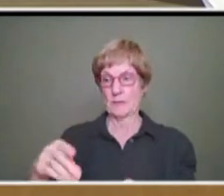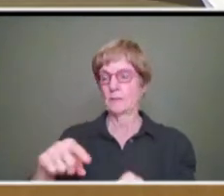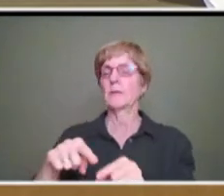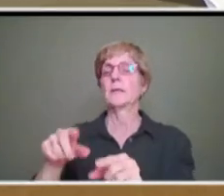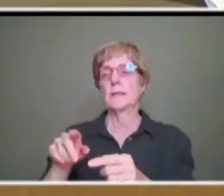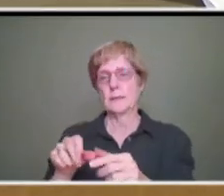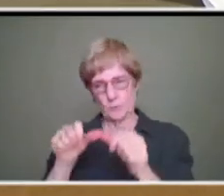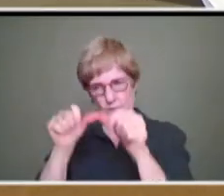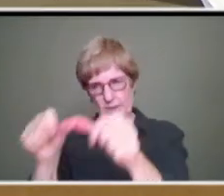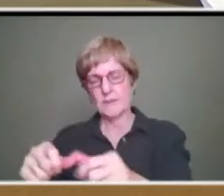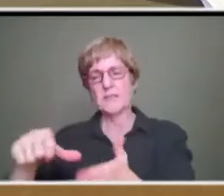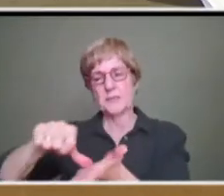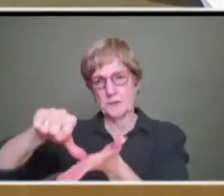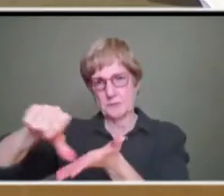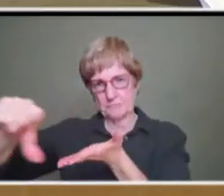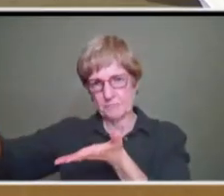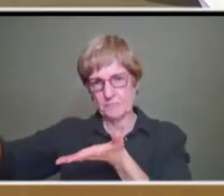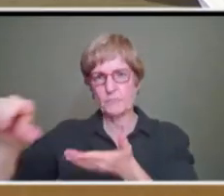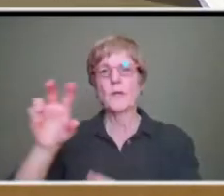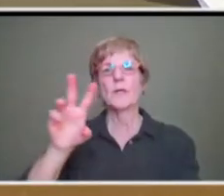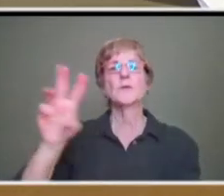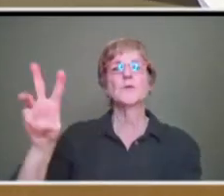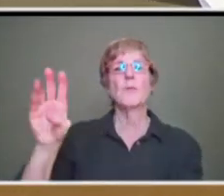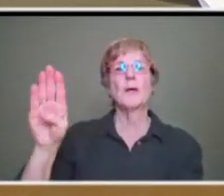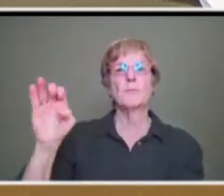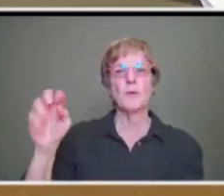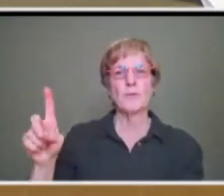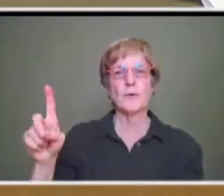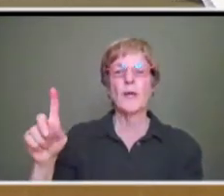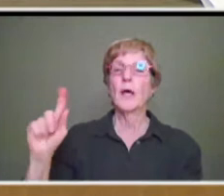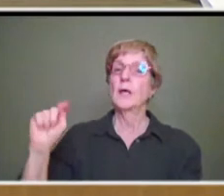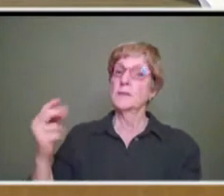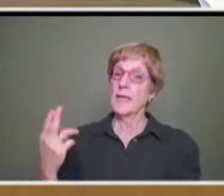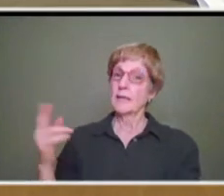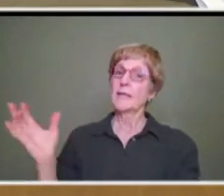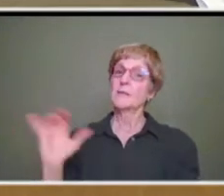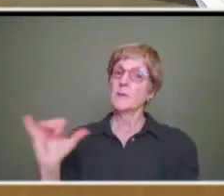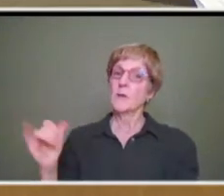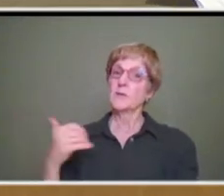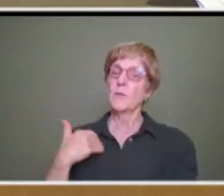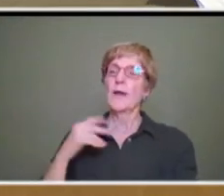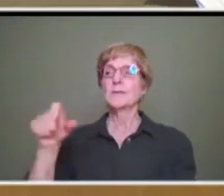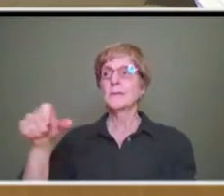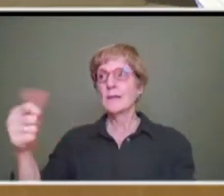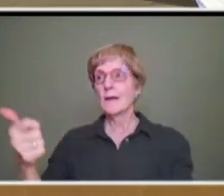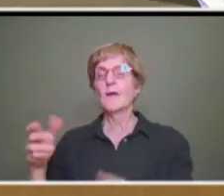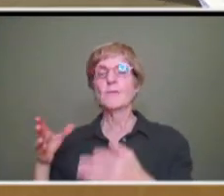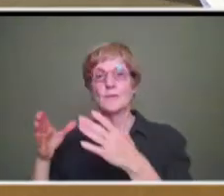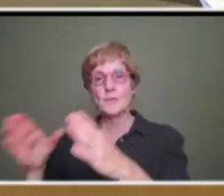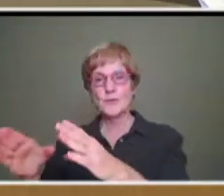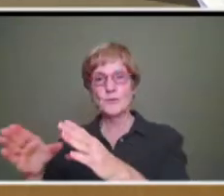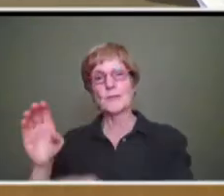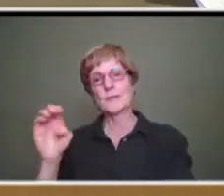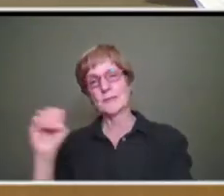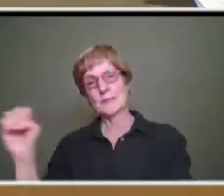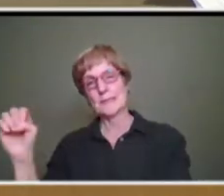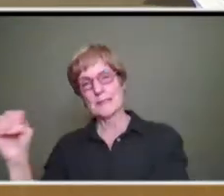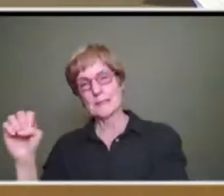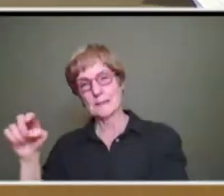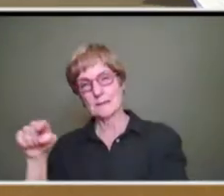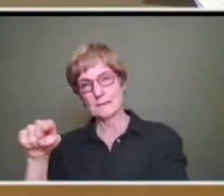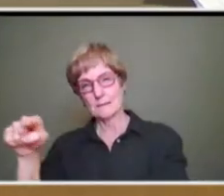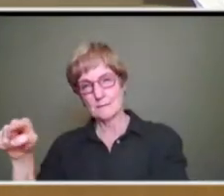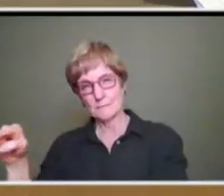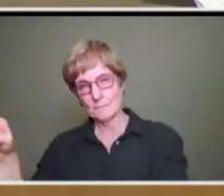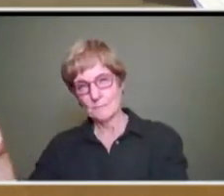to West Boulevard the town home development does also have access to other streets further to the East and